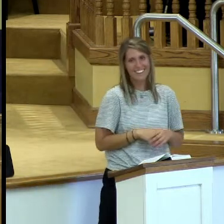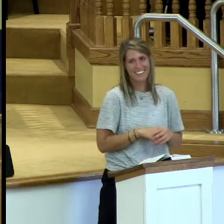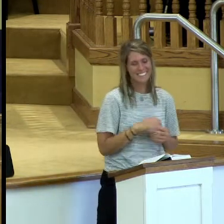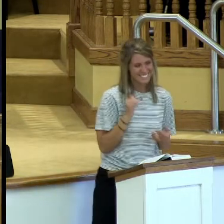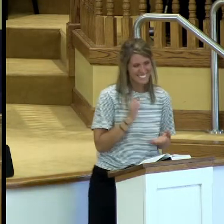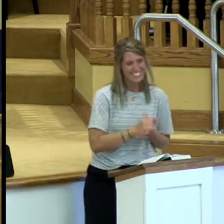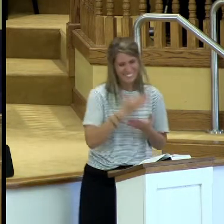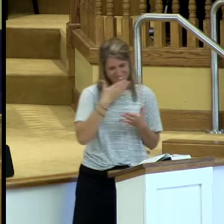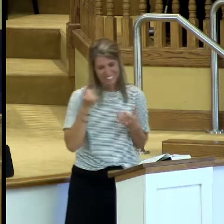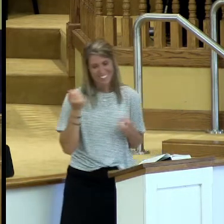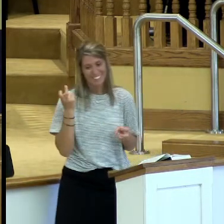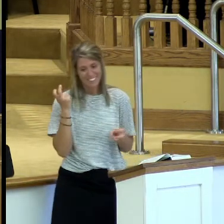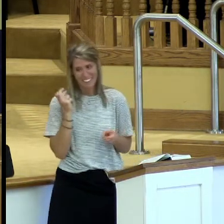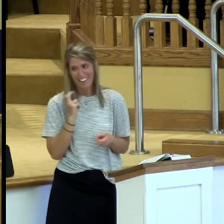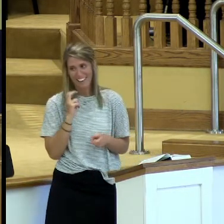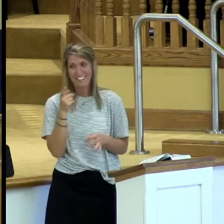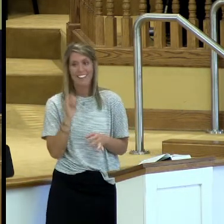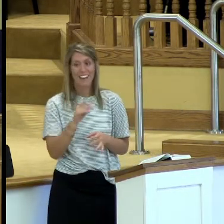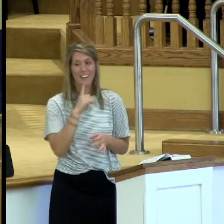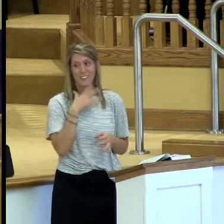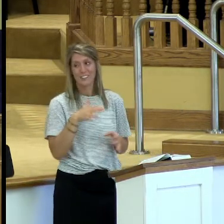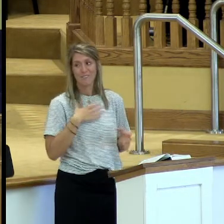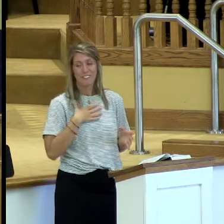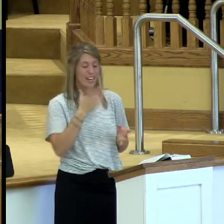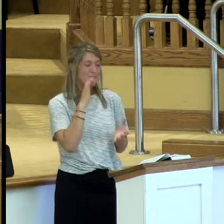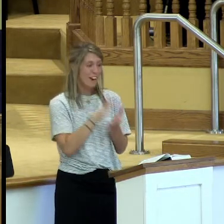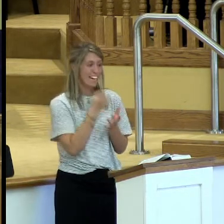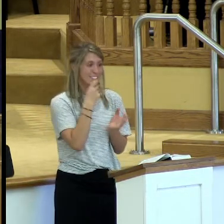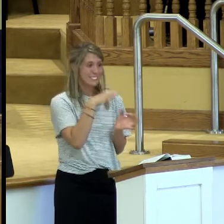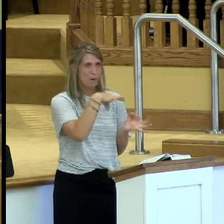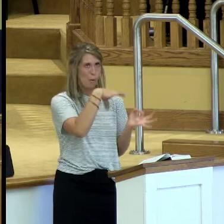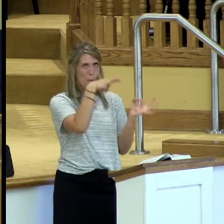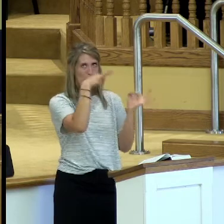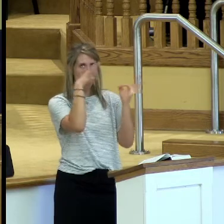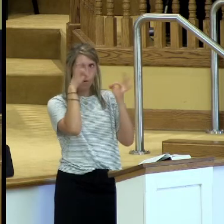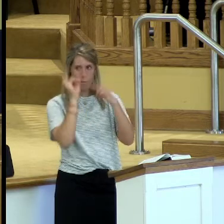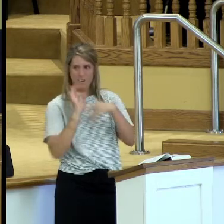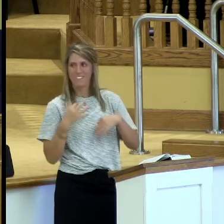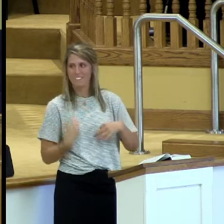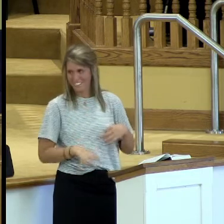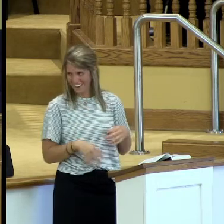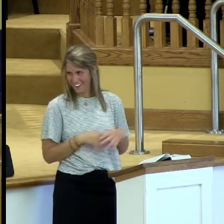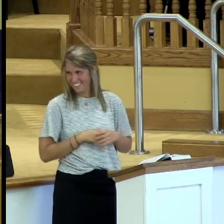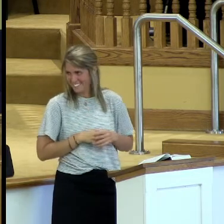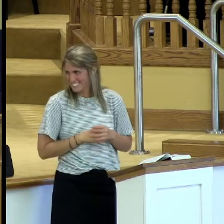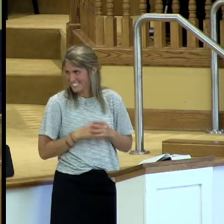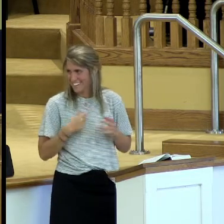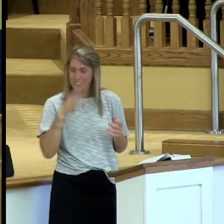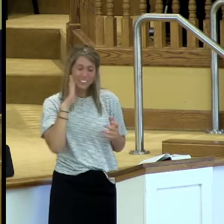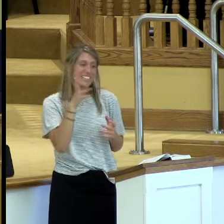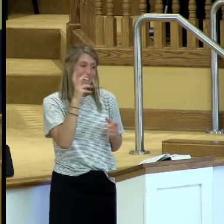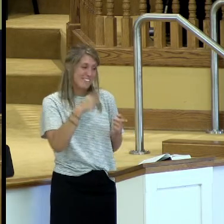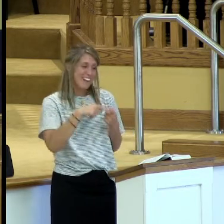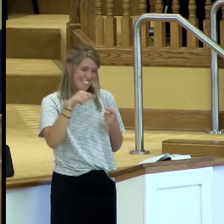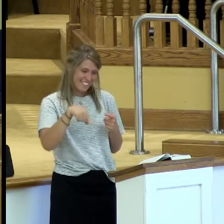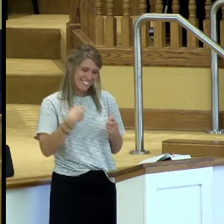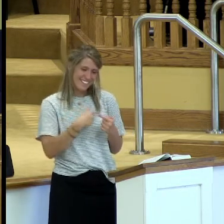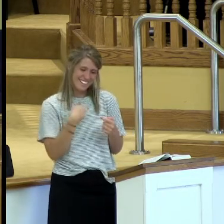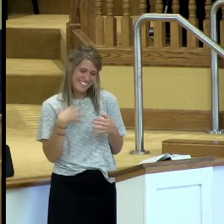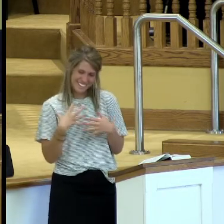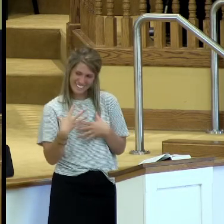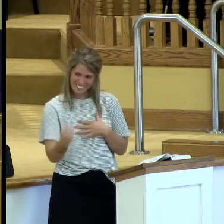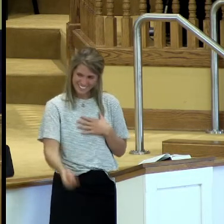Like, that was the hardest eye roll I've ever been given by my life, by my wife. I was like, yeah, I'm going to hear about this when we leave.